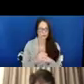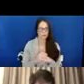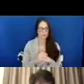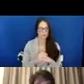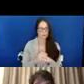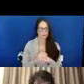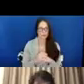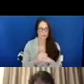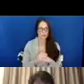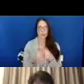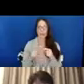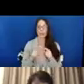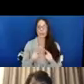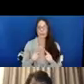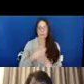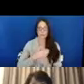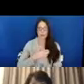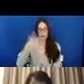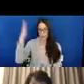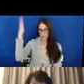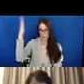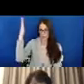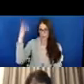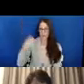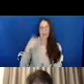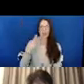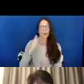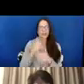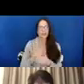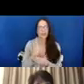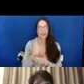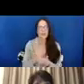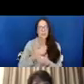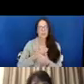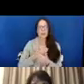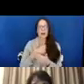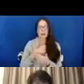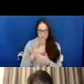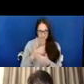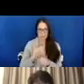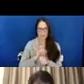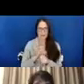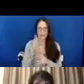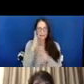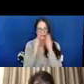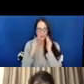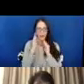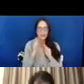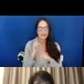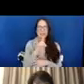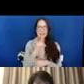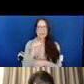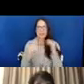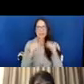So during this presentation, I'll share some pandemic experiences of disabled adults from California who receive